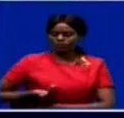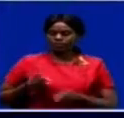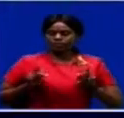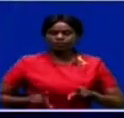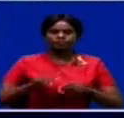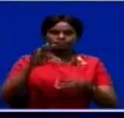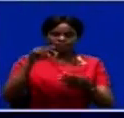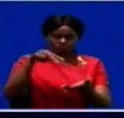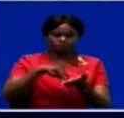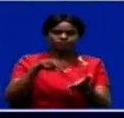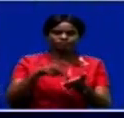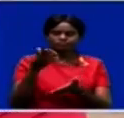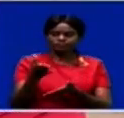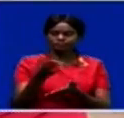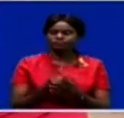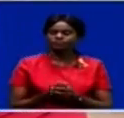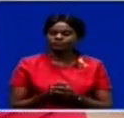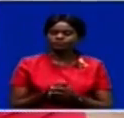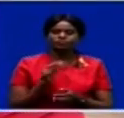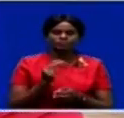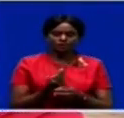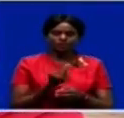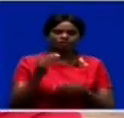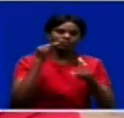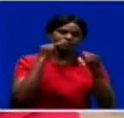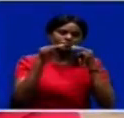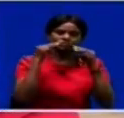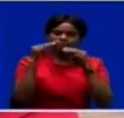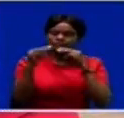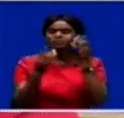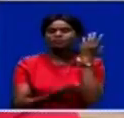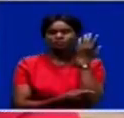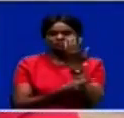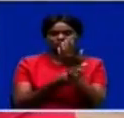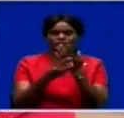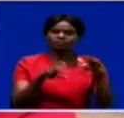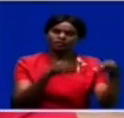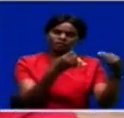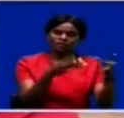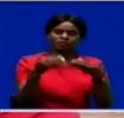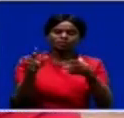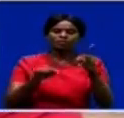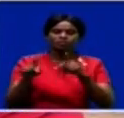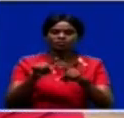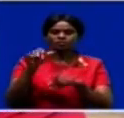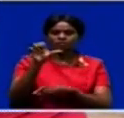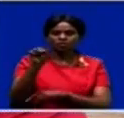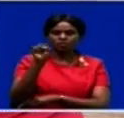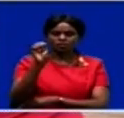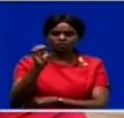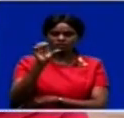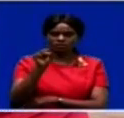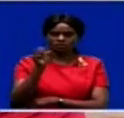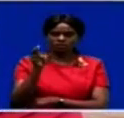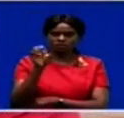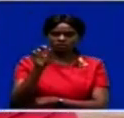candidate. We are taking the message of development to our people in Sesheke, and the message has been